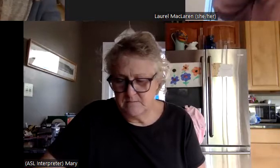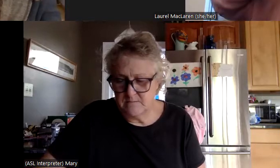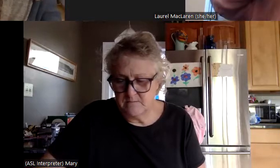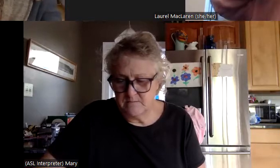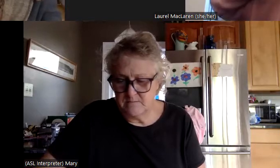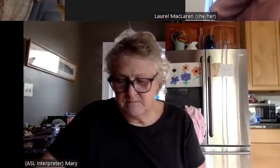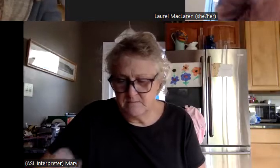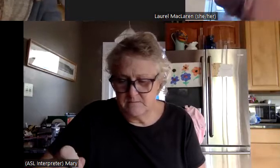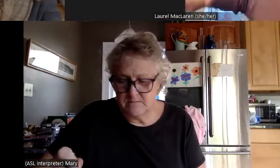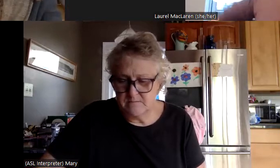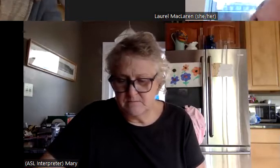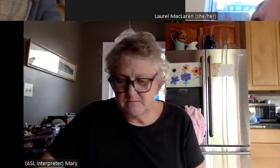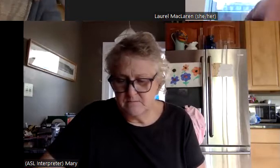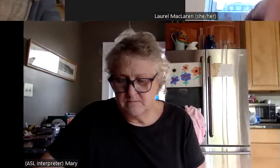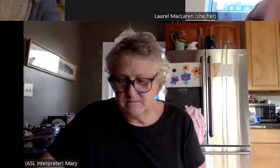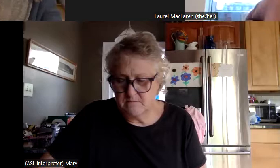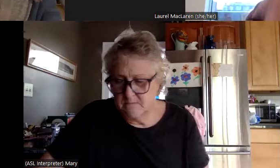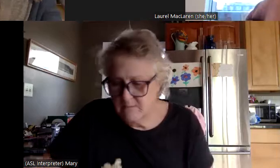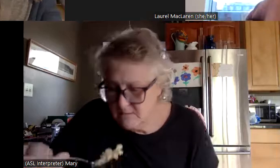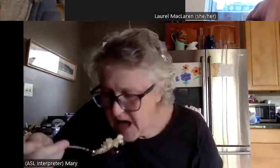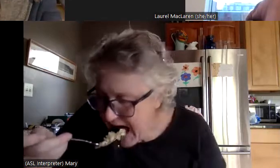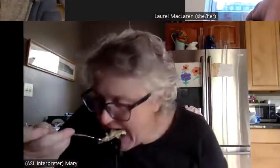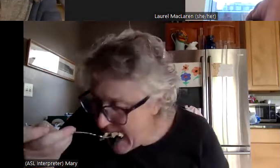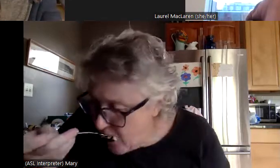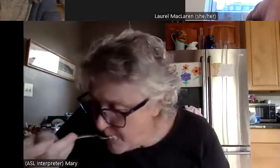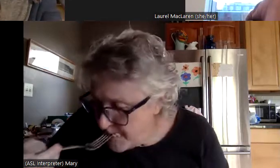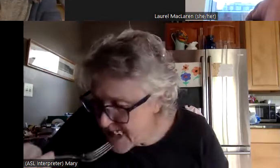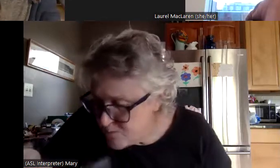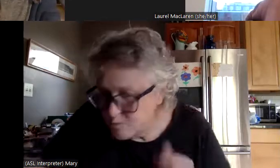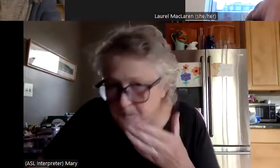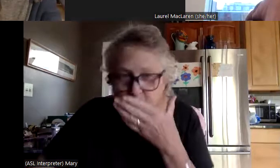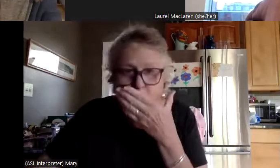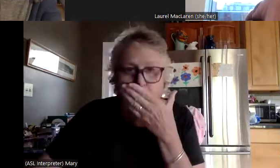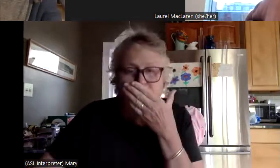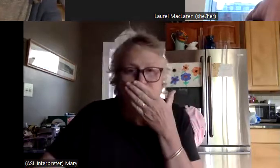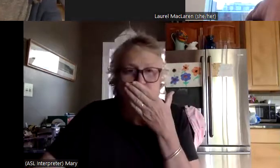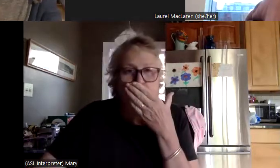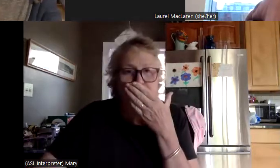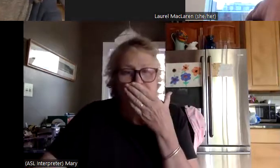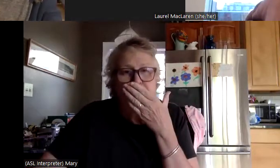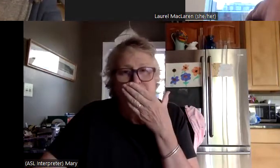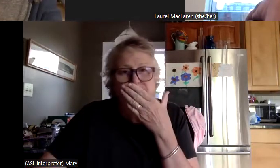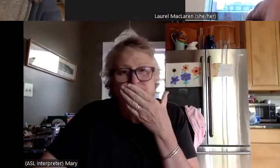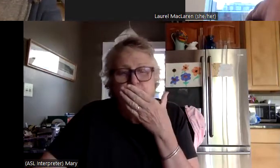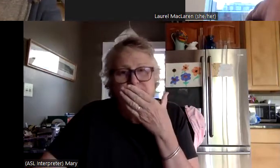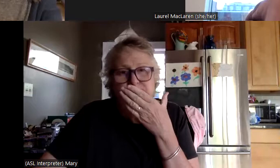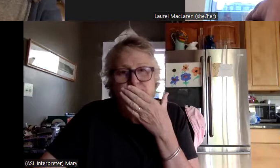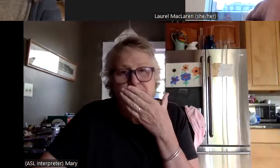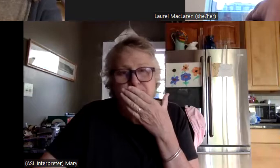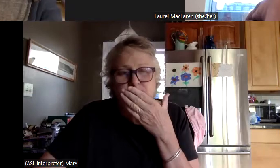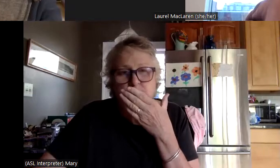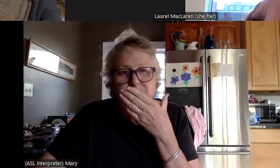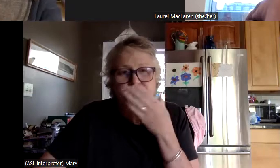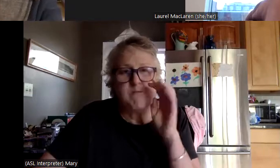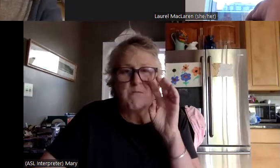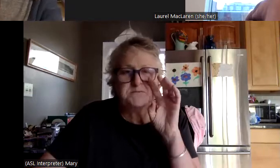like to, sometimes when I'm in there, I've been standing for hours and my back. Yeah, you hurt. just want to lay down and. Yeah. So I bought a cot and I bought